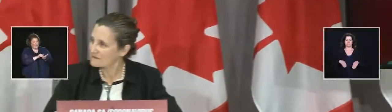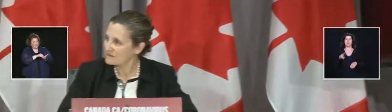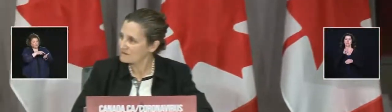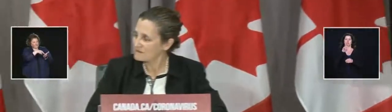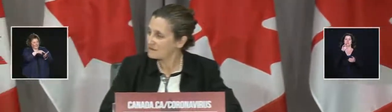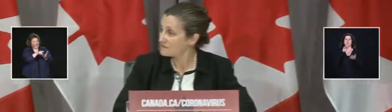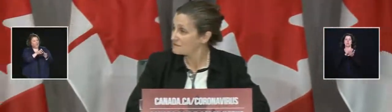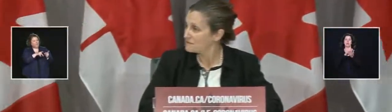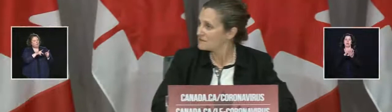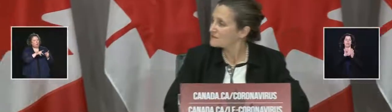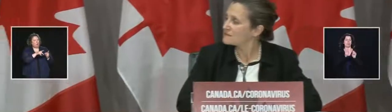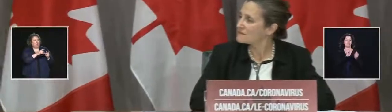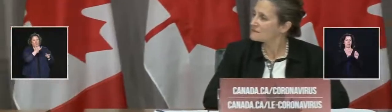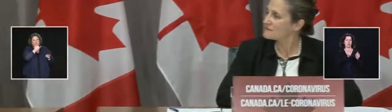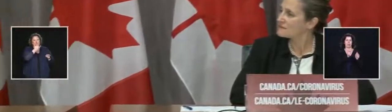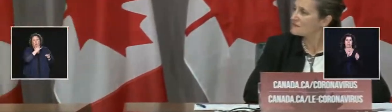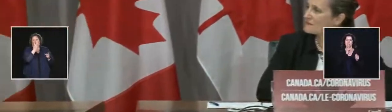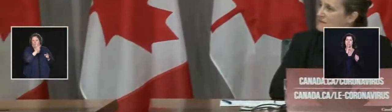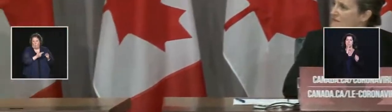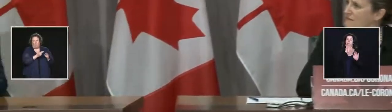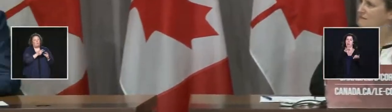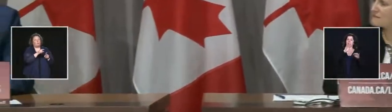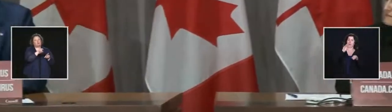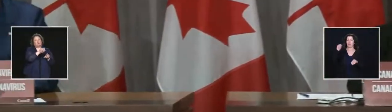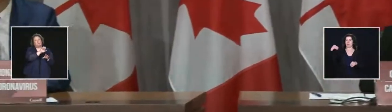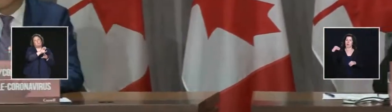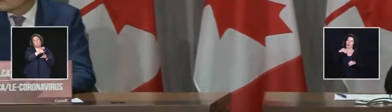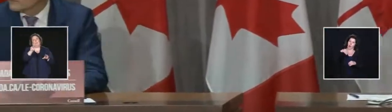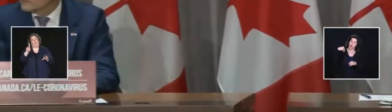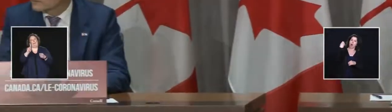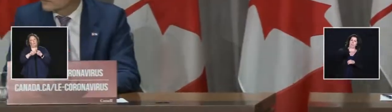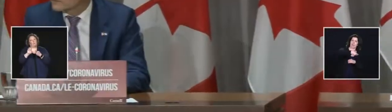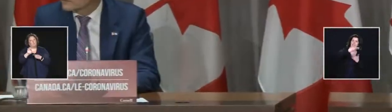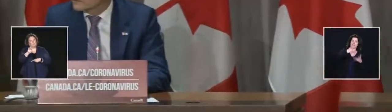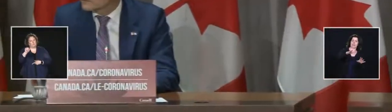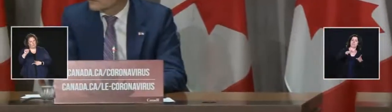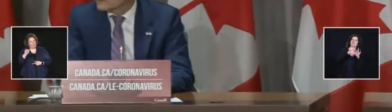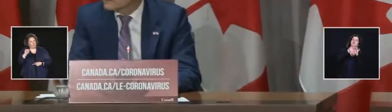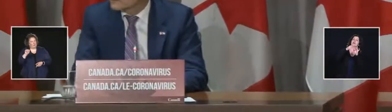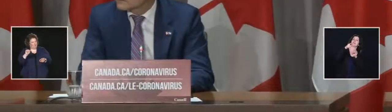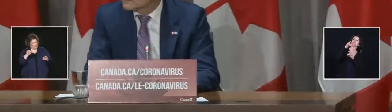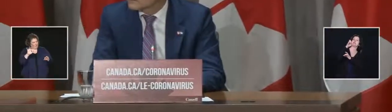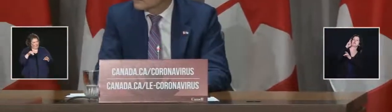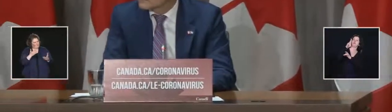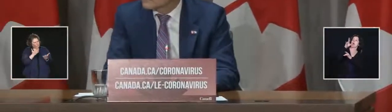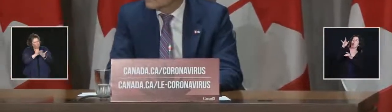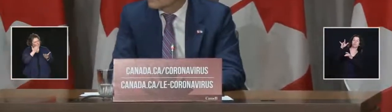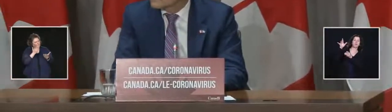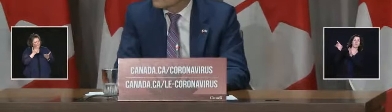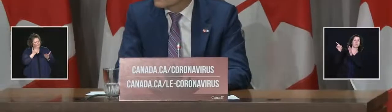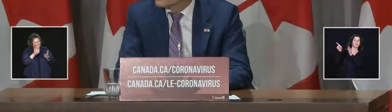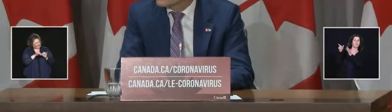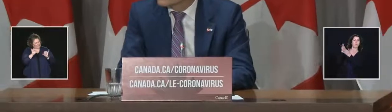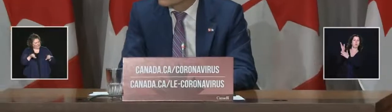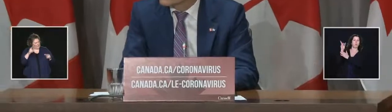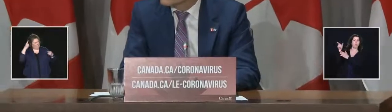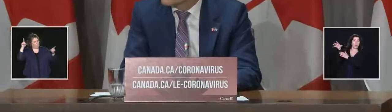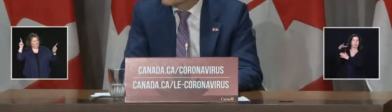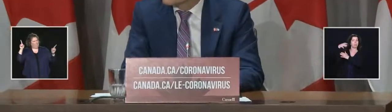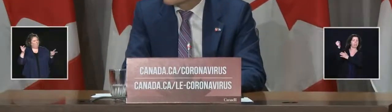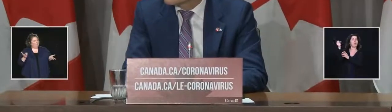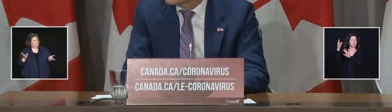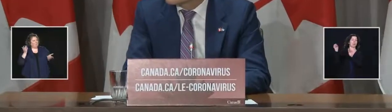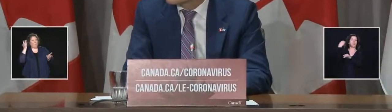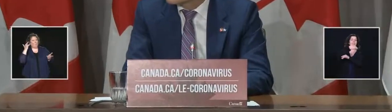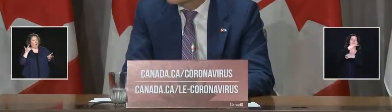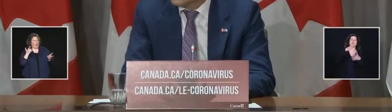payments, because they were not actually entitled to it, doesn't that show that the system is working? And, you know, why does the government need to threaten fines or